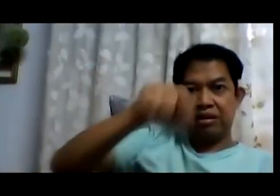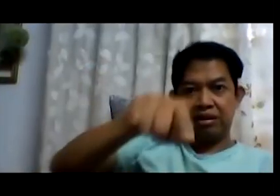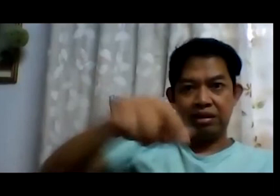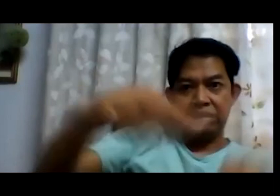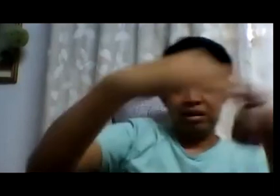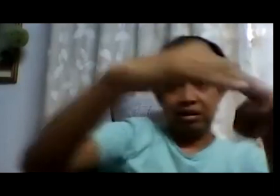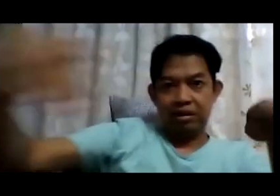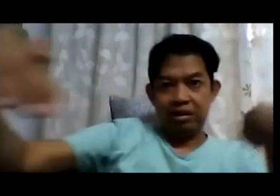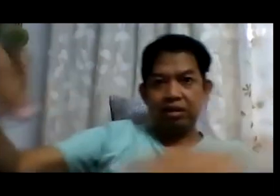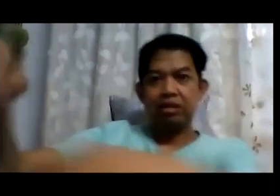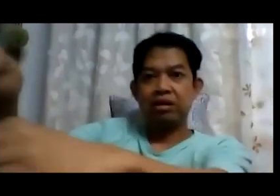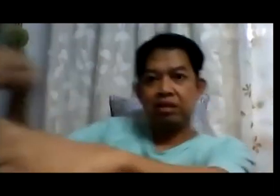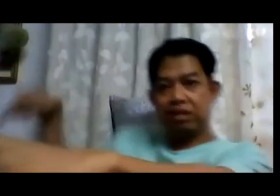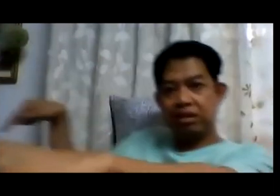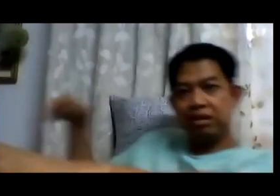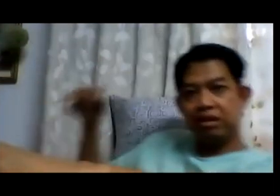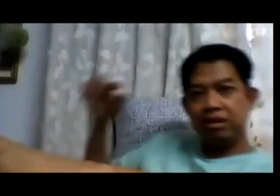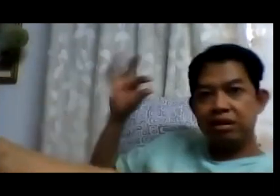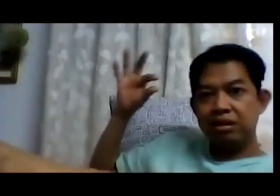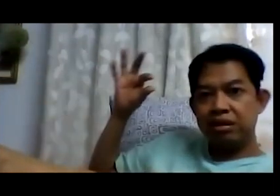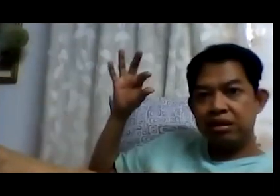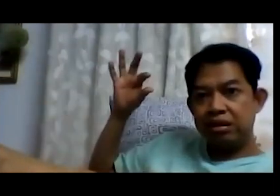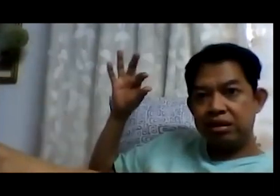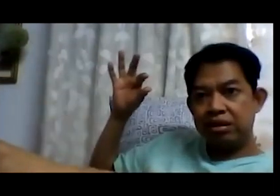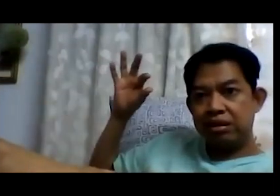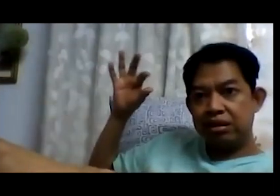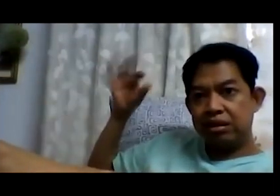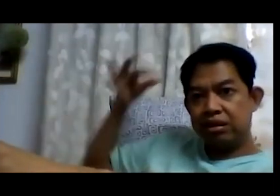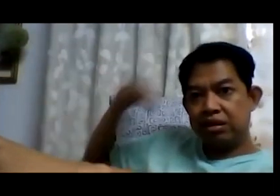Okay, so Ray, let me try to clarify.